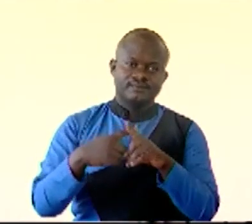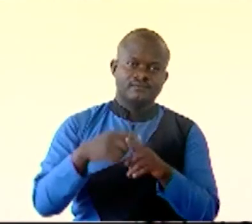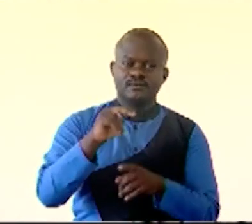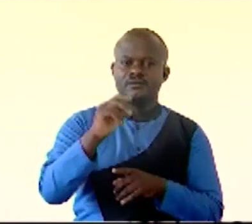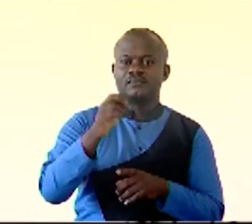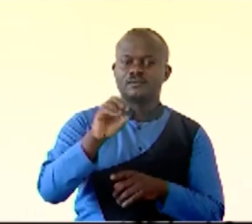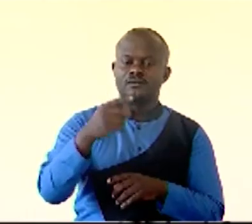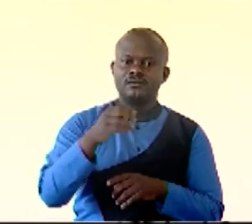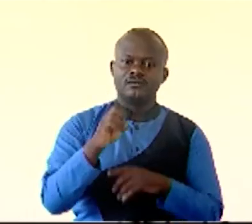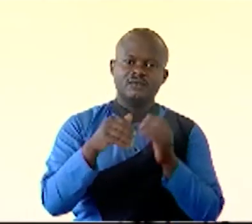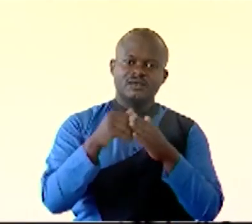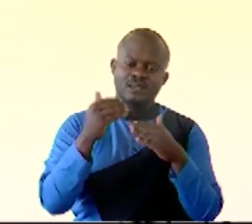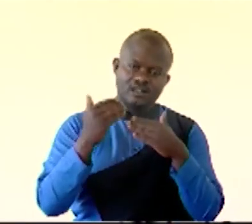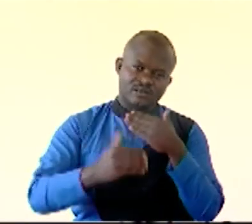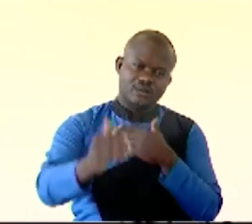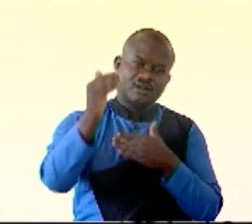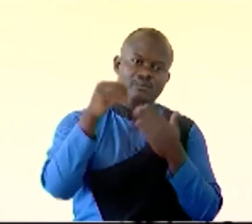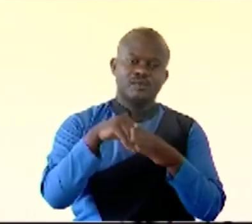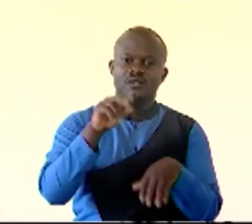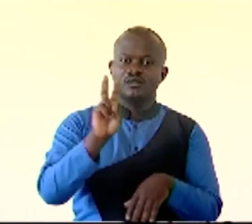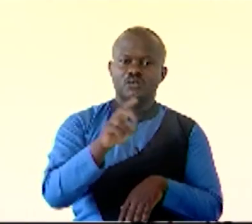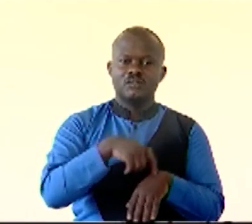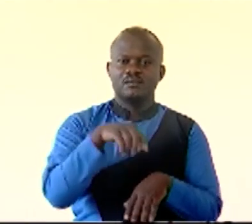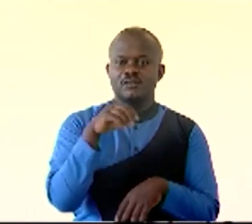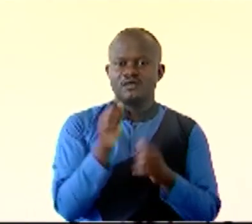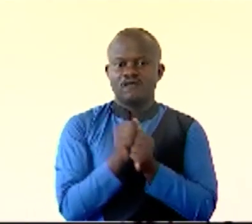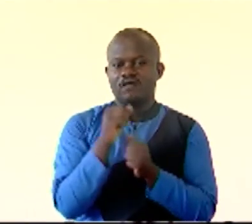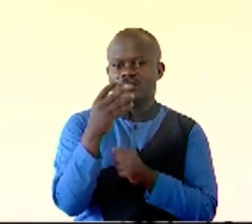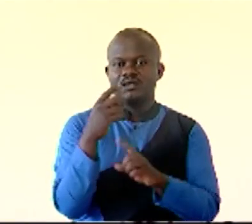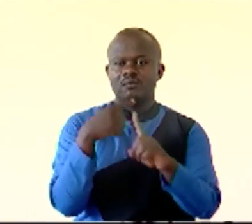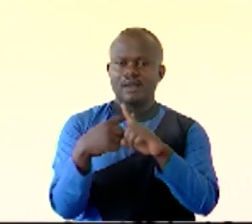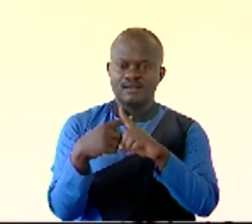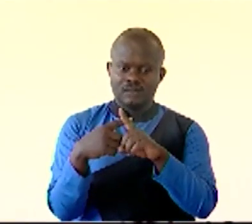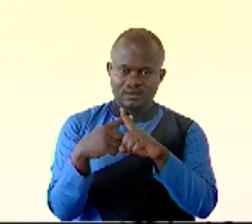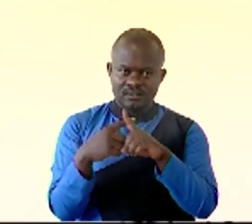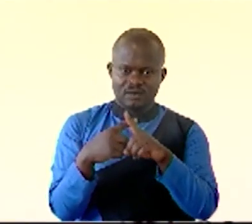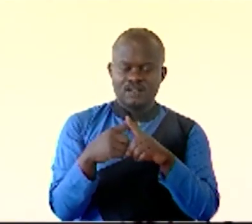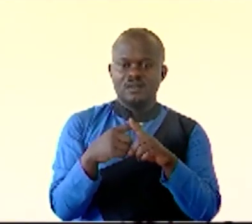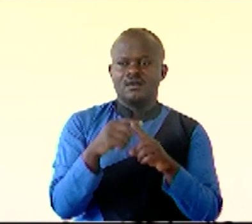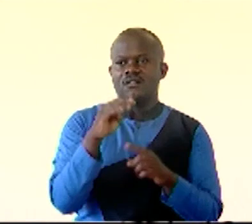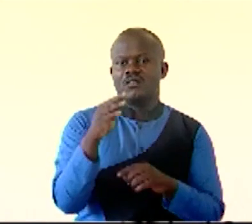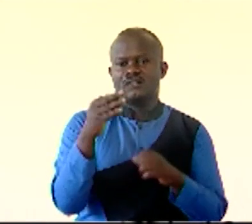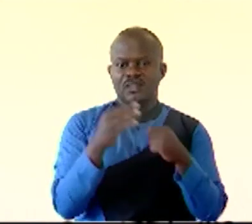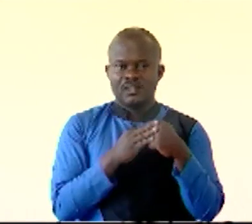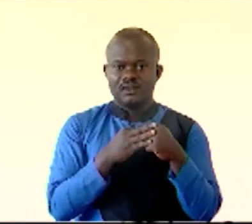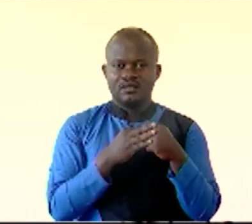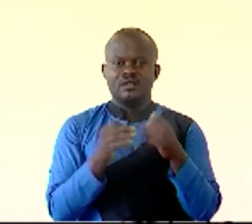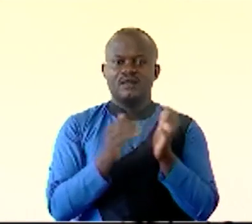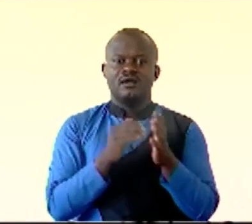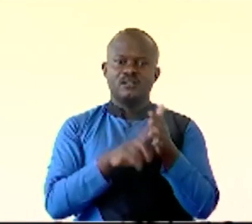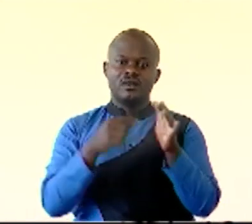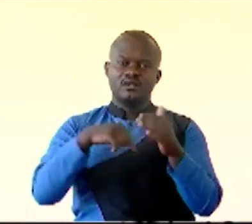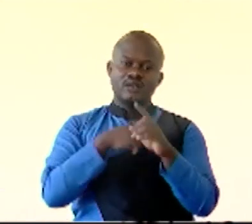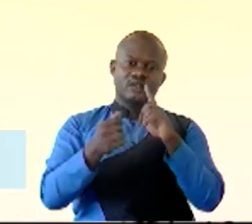nitrogen, that will be 2 times 14 plus 48. And what do we